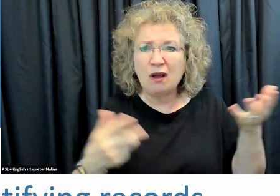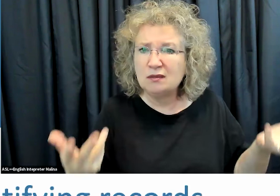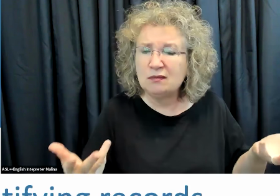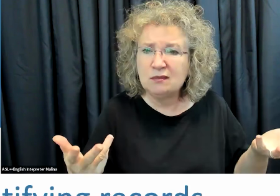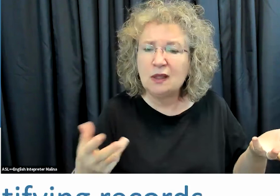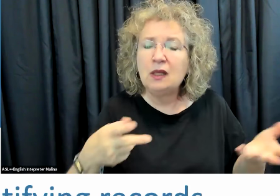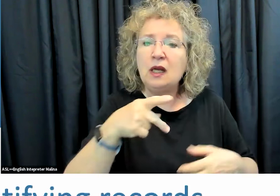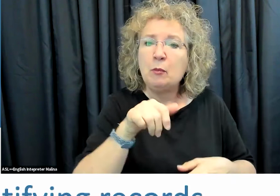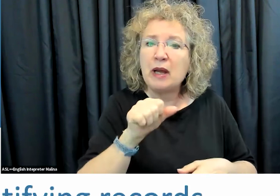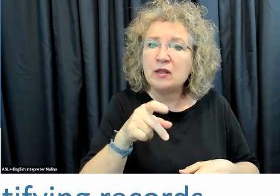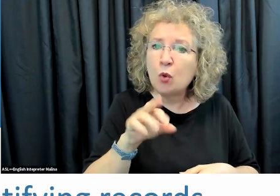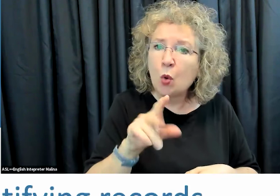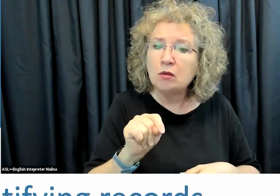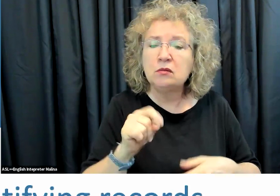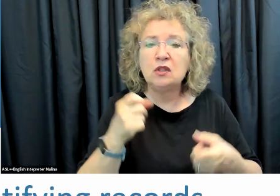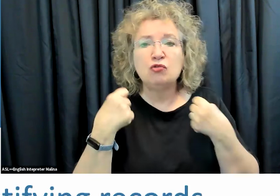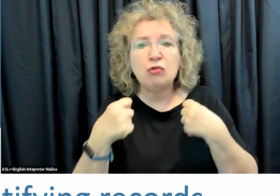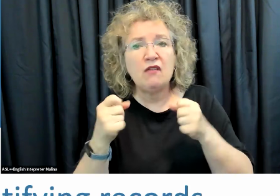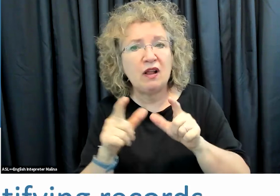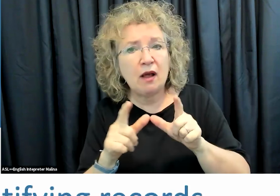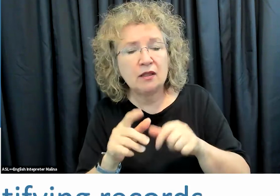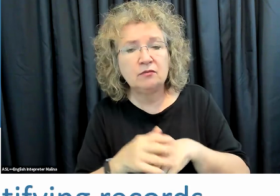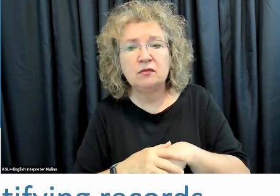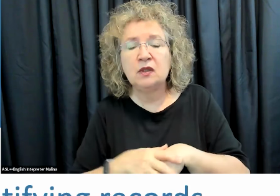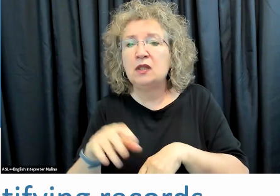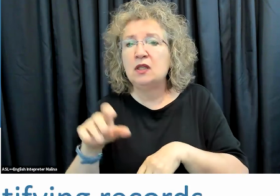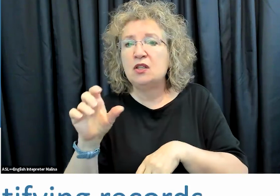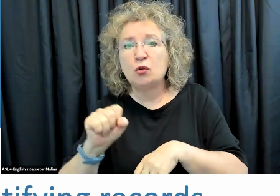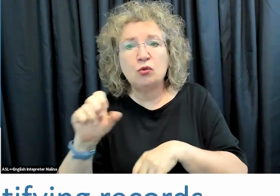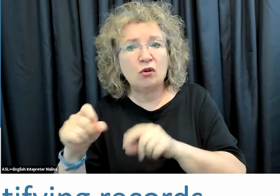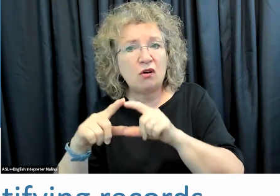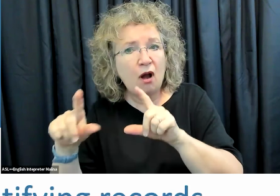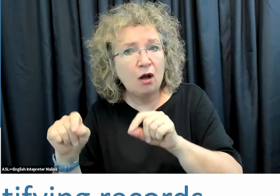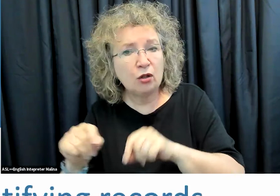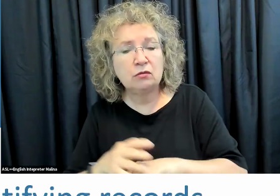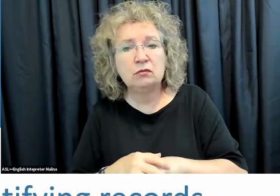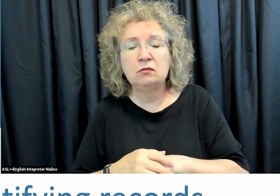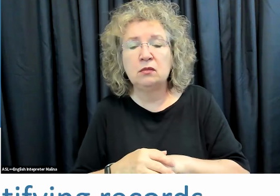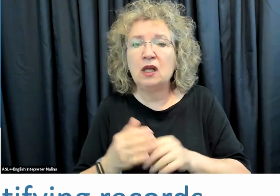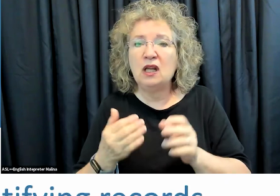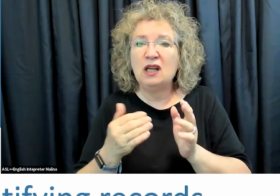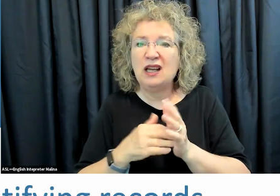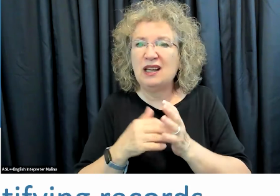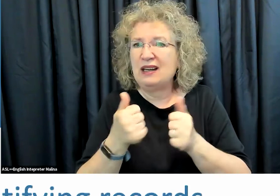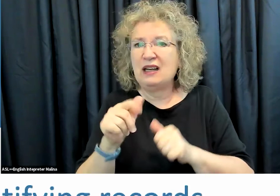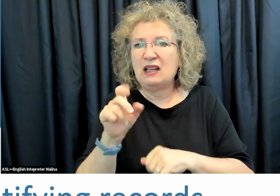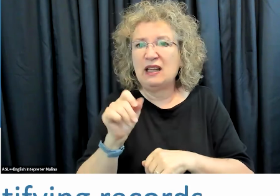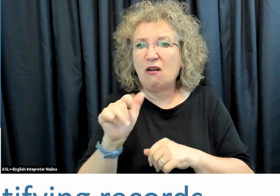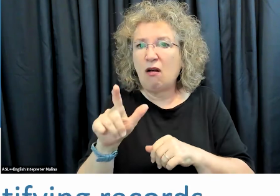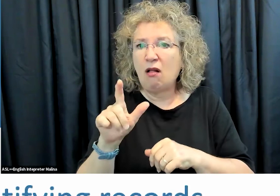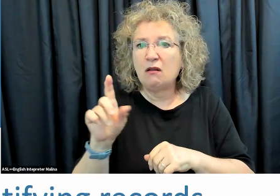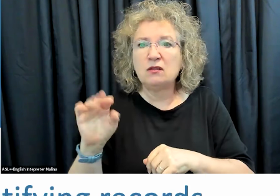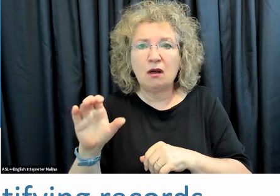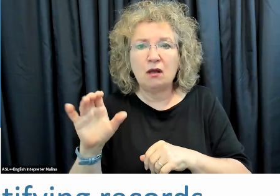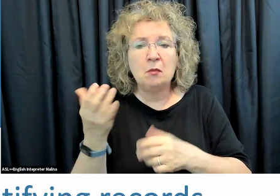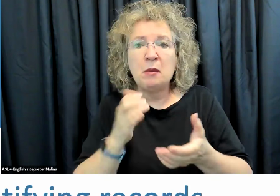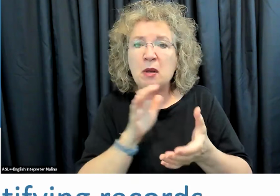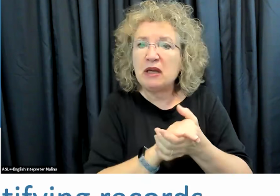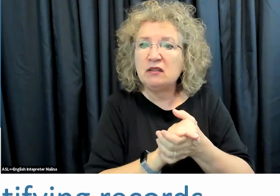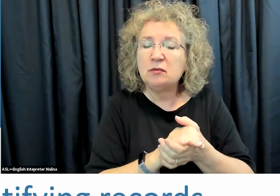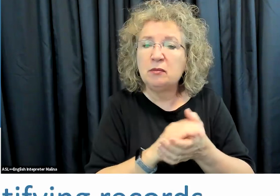passports, driver's licenses, social security cards, again, legal documents like marriage and divorce